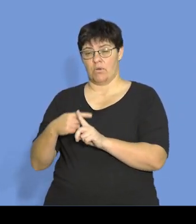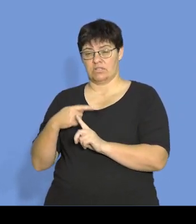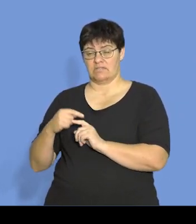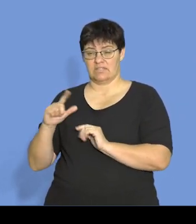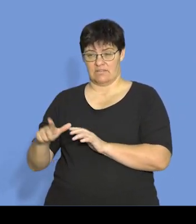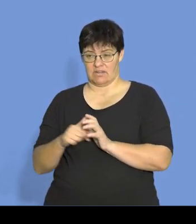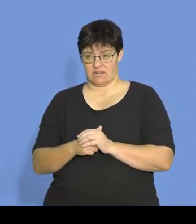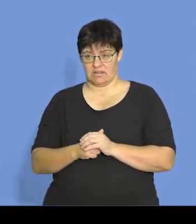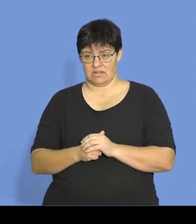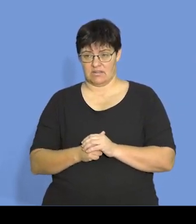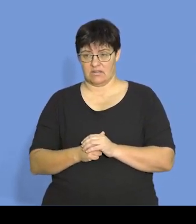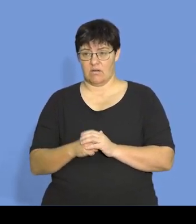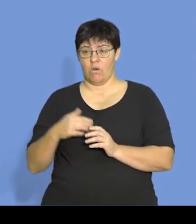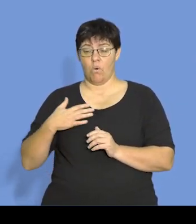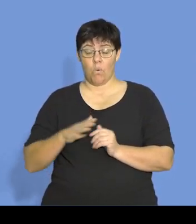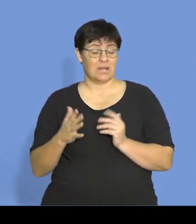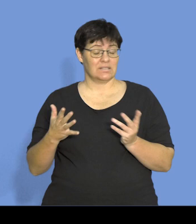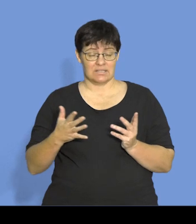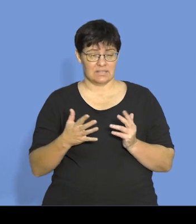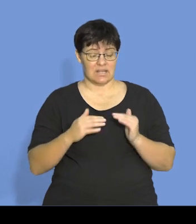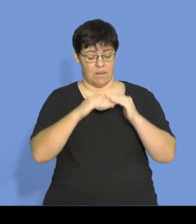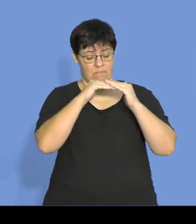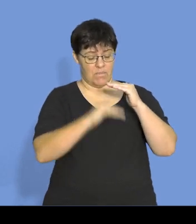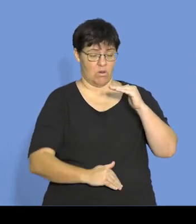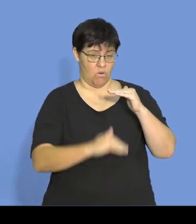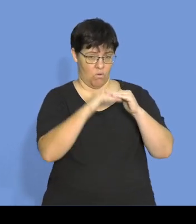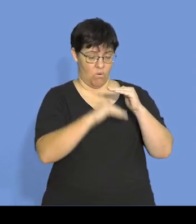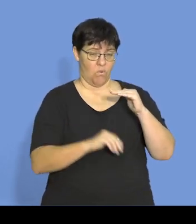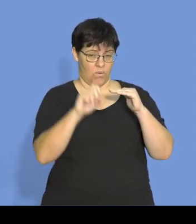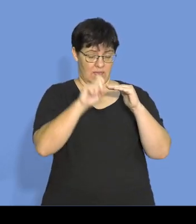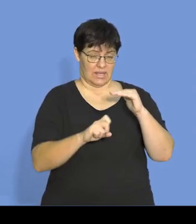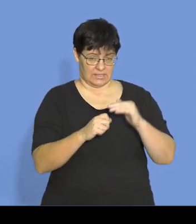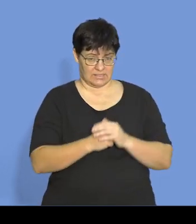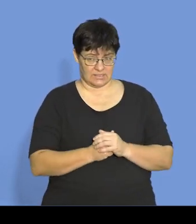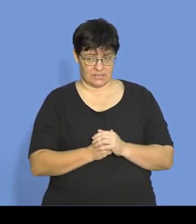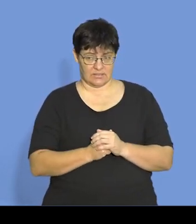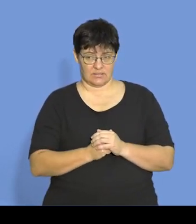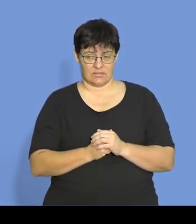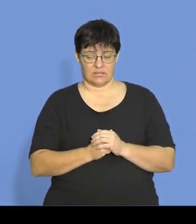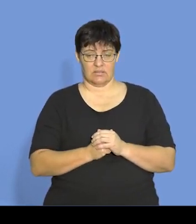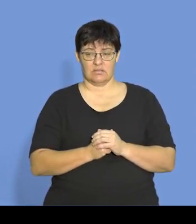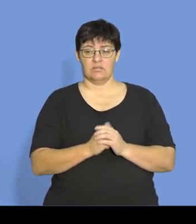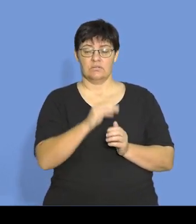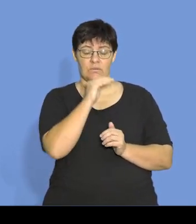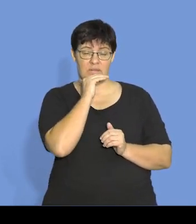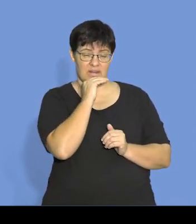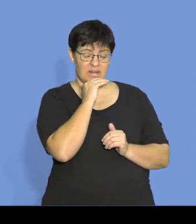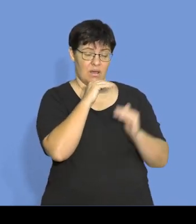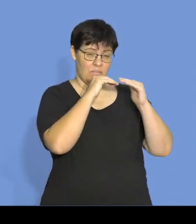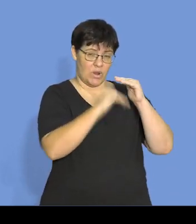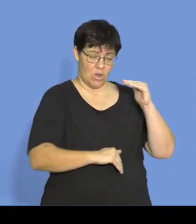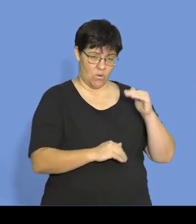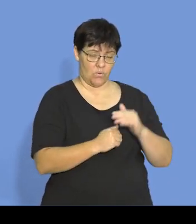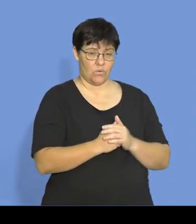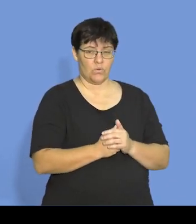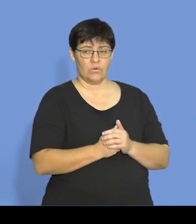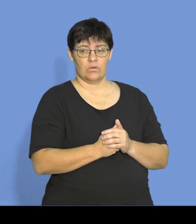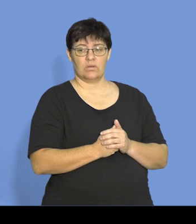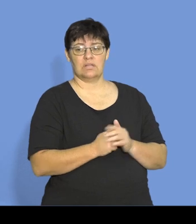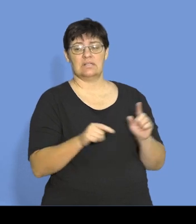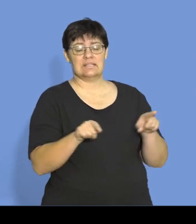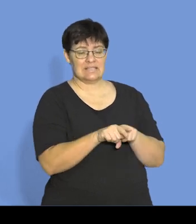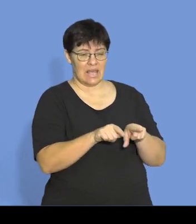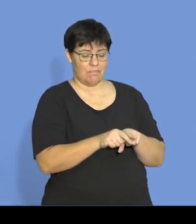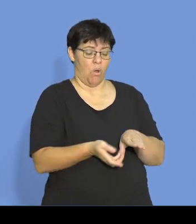and positive 7. I want it where it is below the x-axis. Where it is below the x-axis